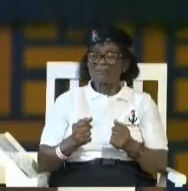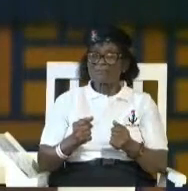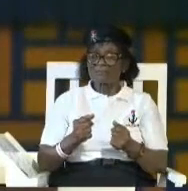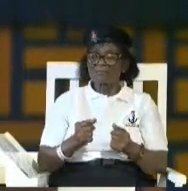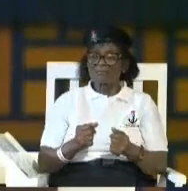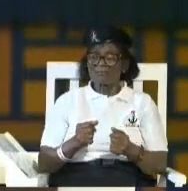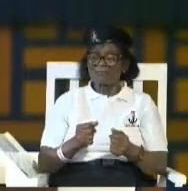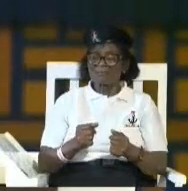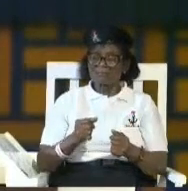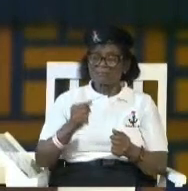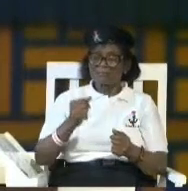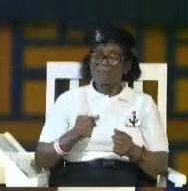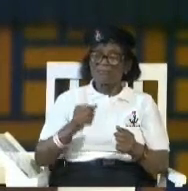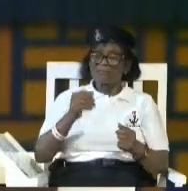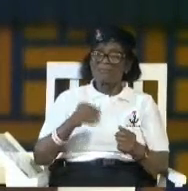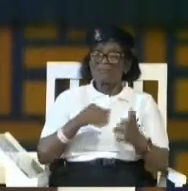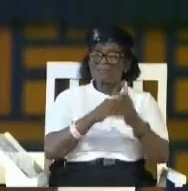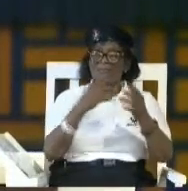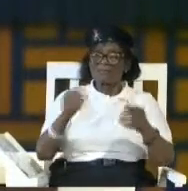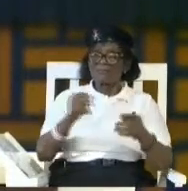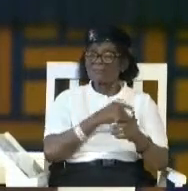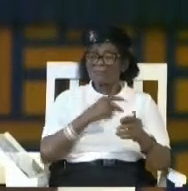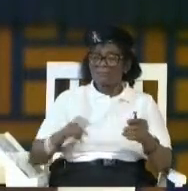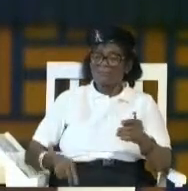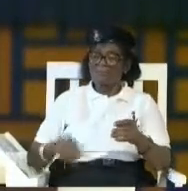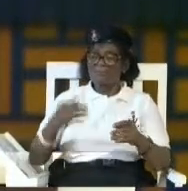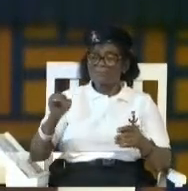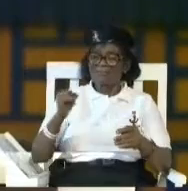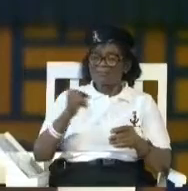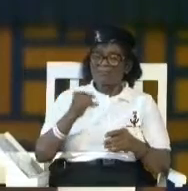against the king of Israel.